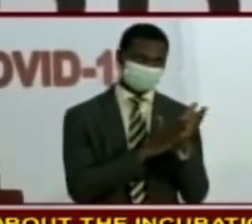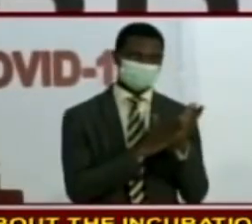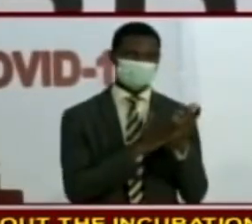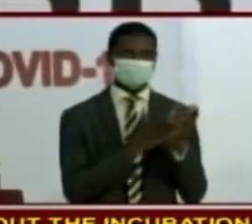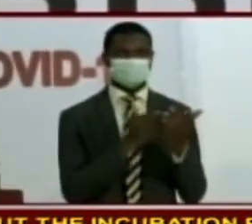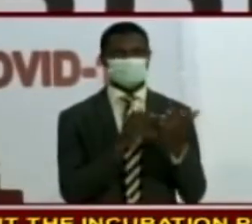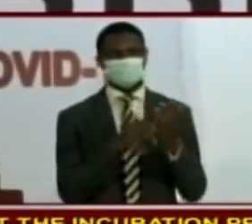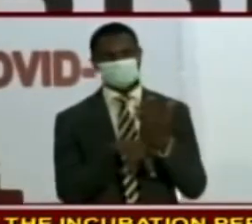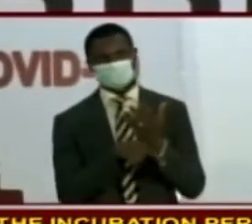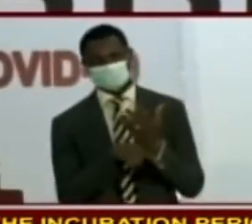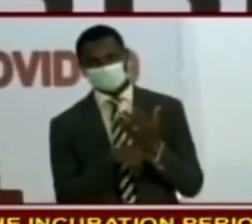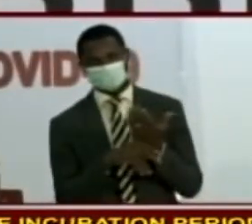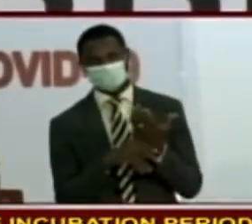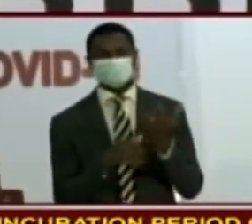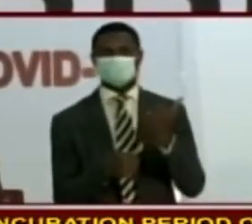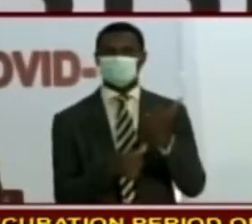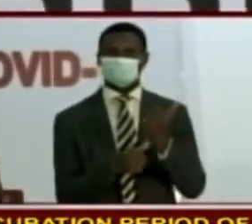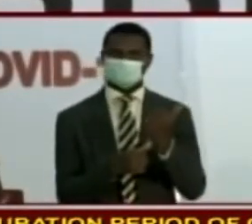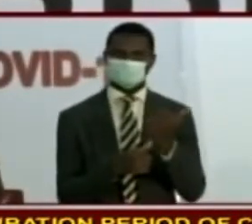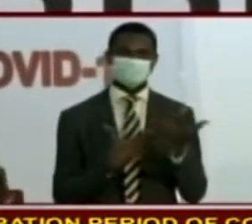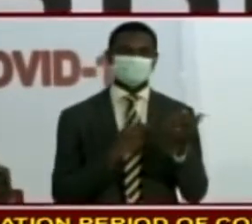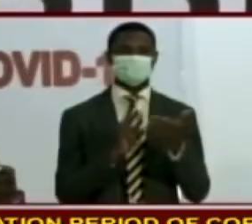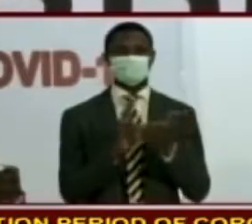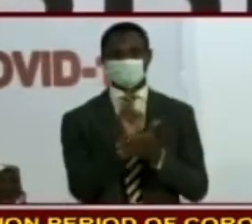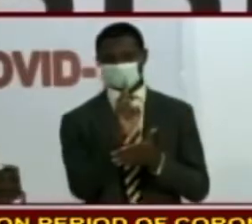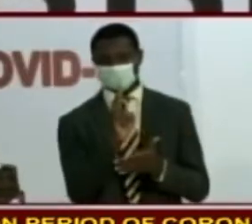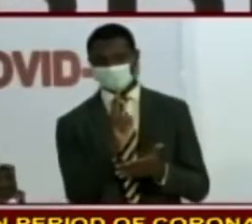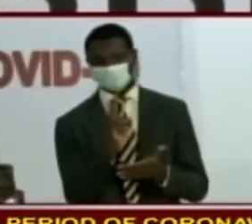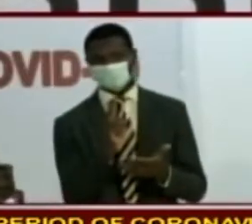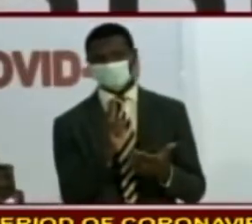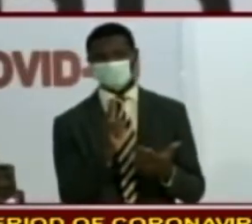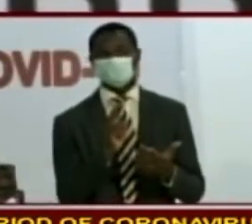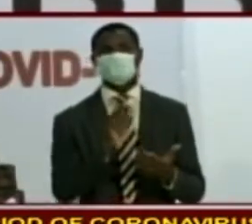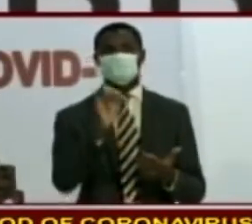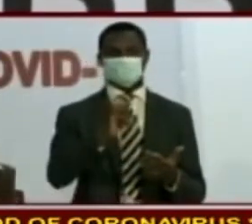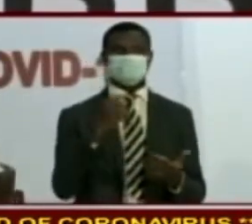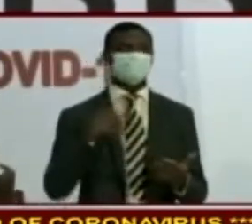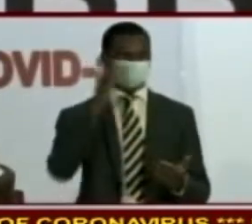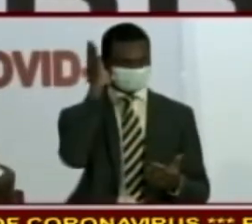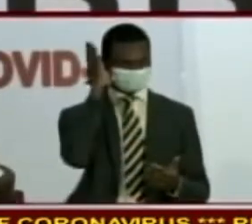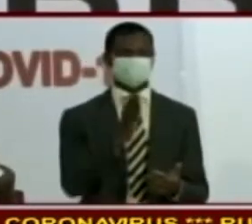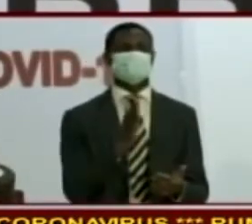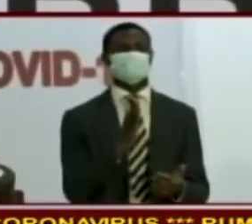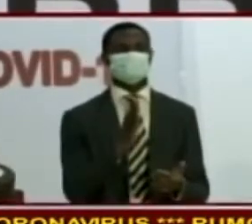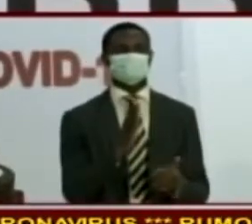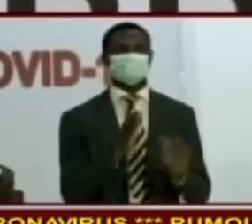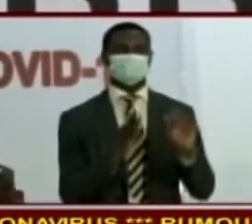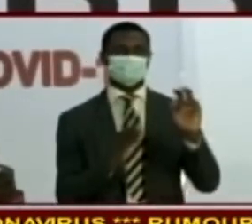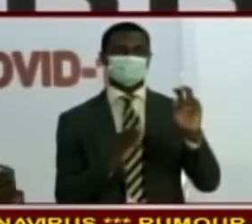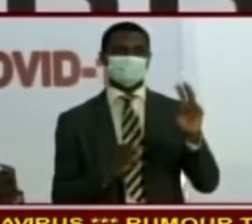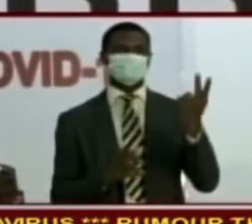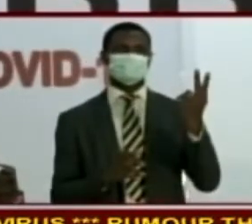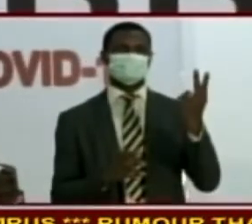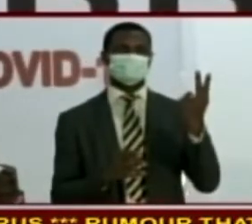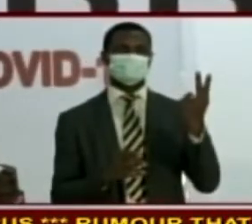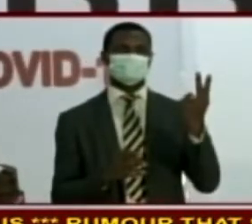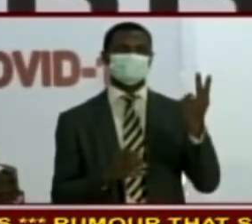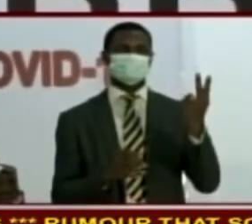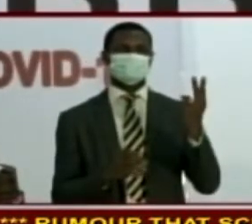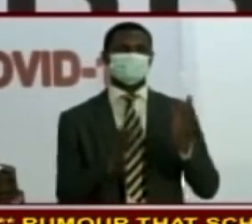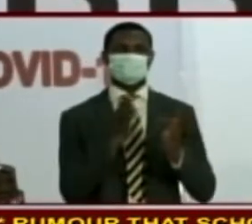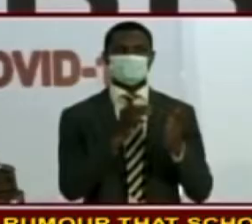primary, secondary, and tertiary institutions. Yes, we will. Secondly, whether